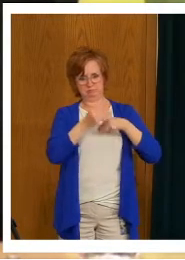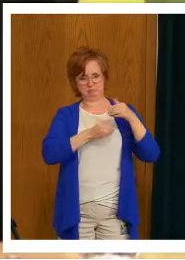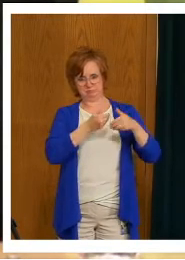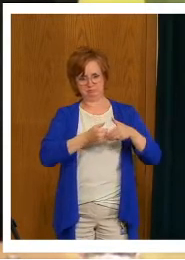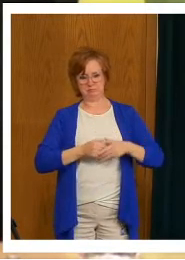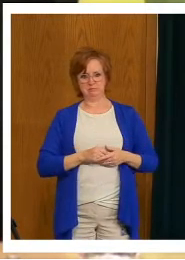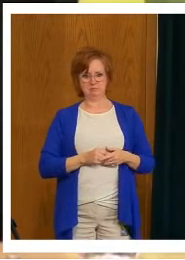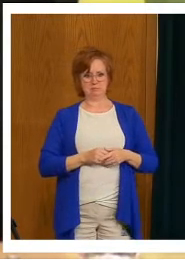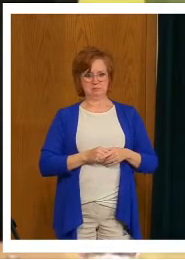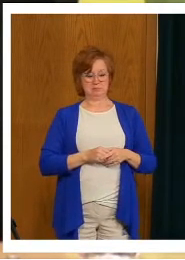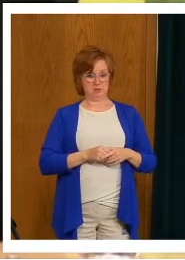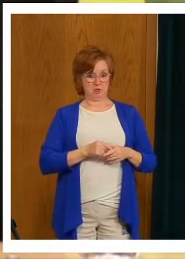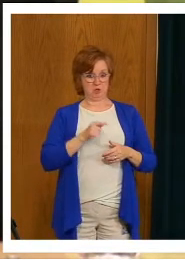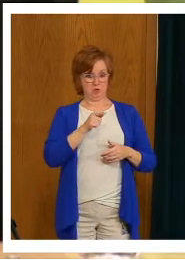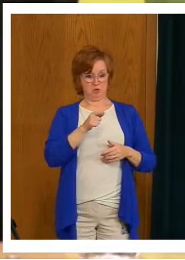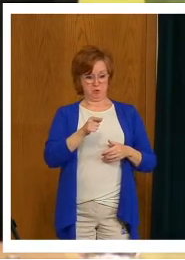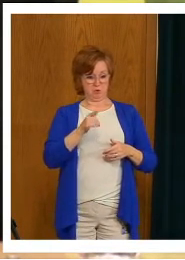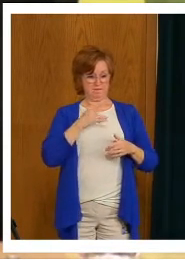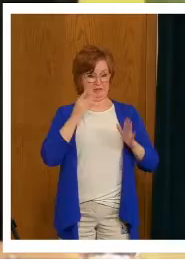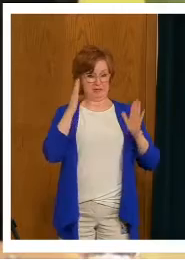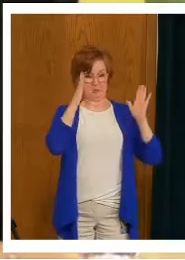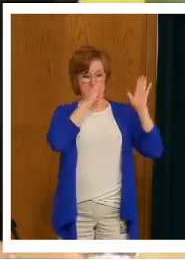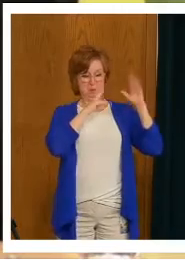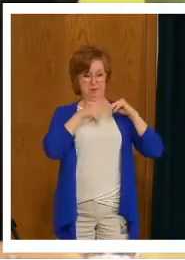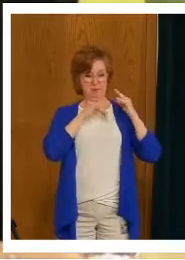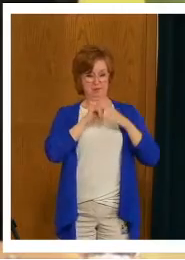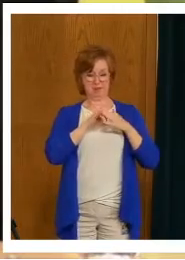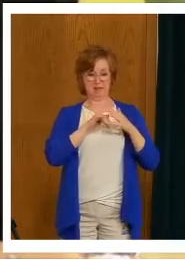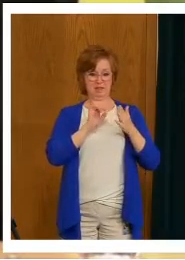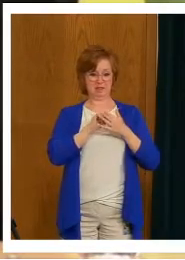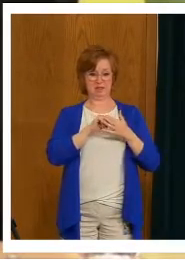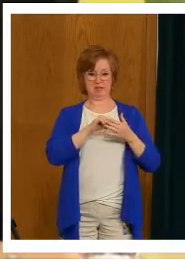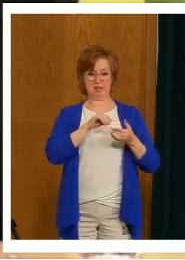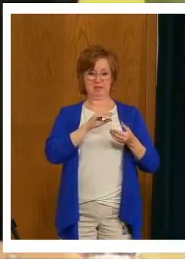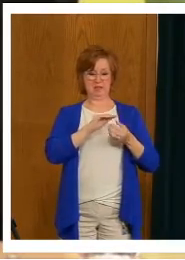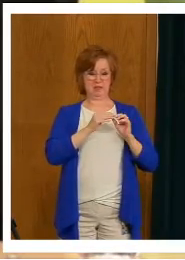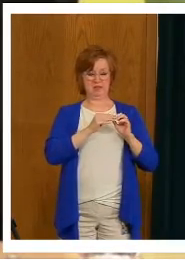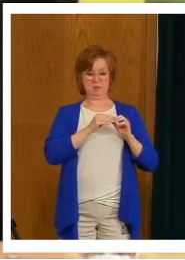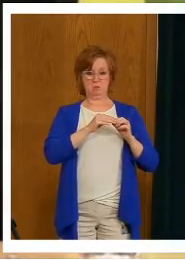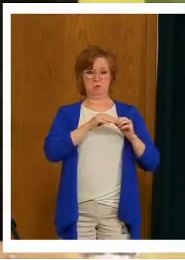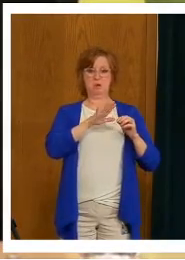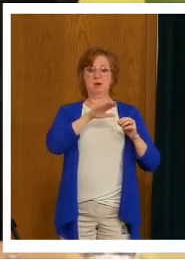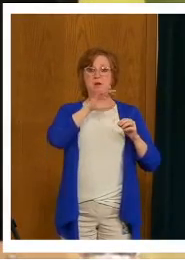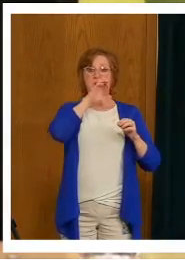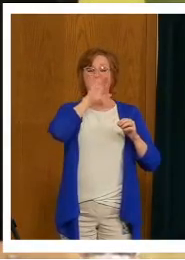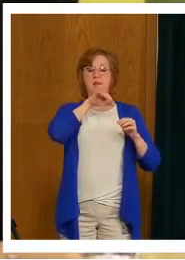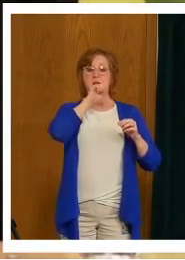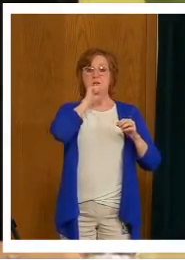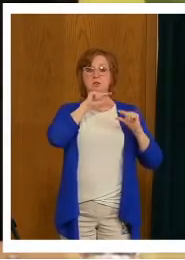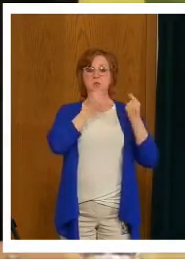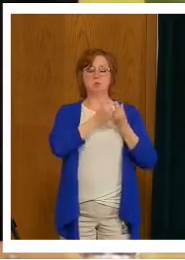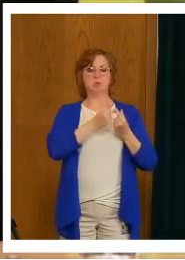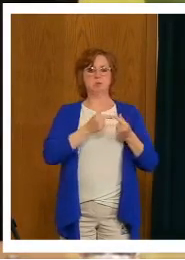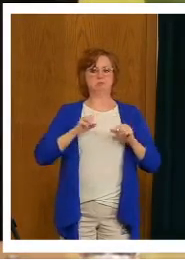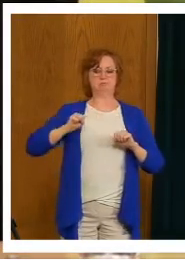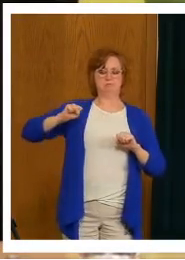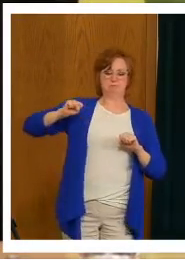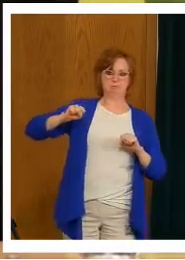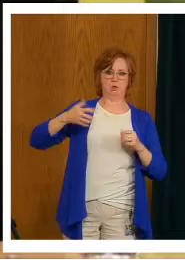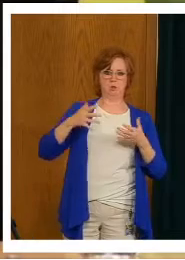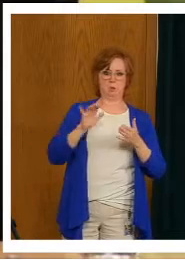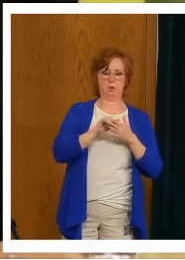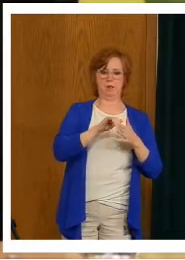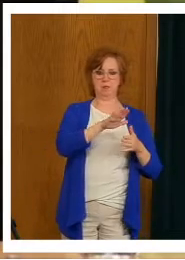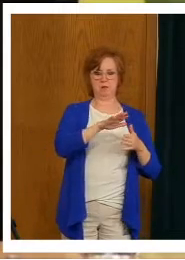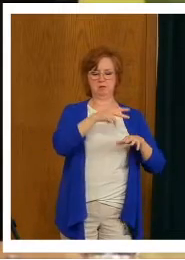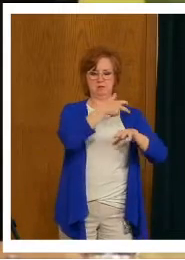be as good as it gets in some of those older age groups because of hesitancy. When you look at, and Dr. Shahab and Scott,